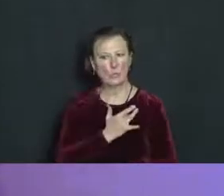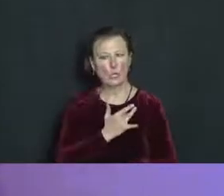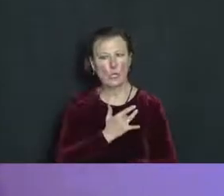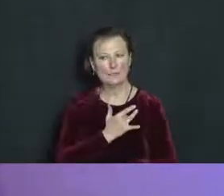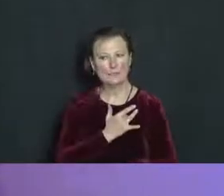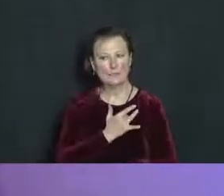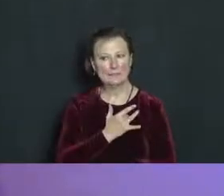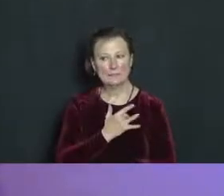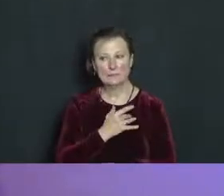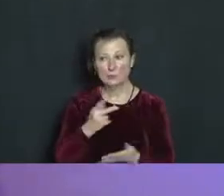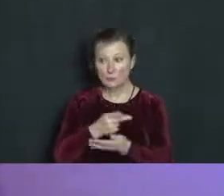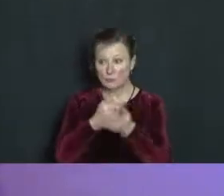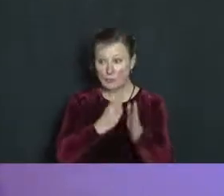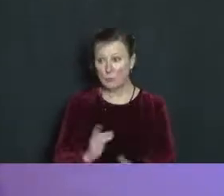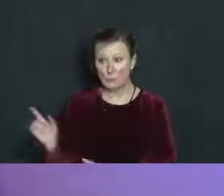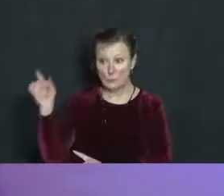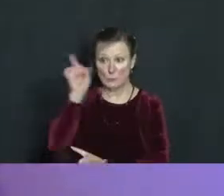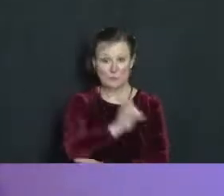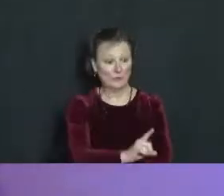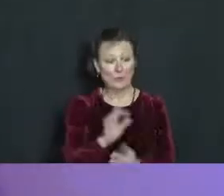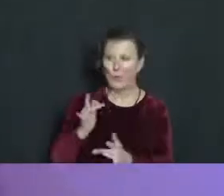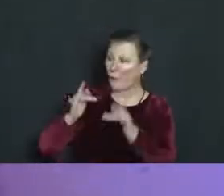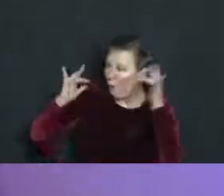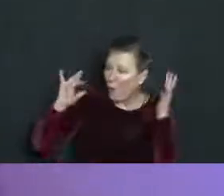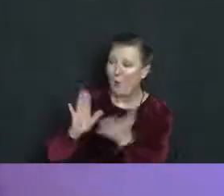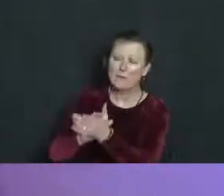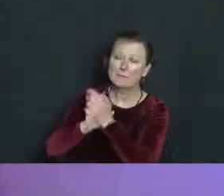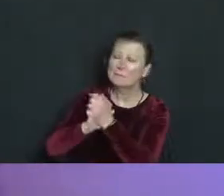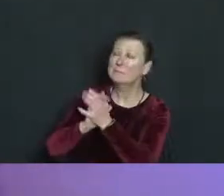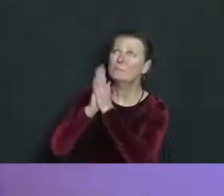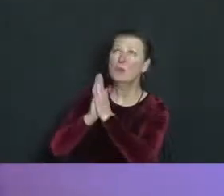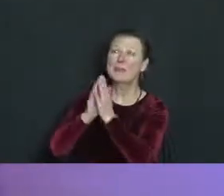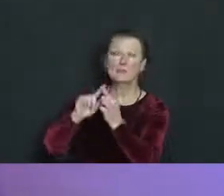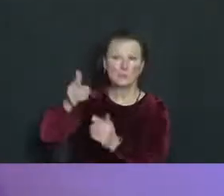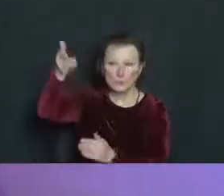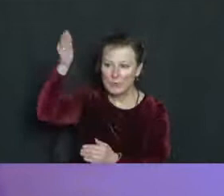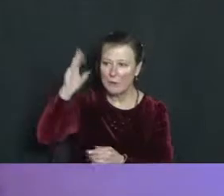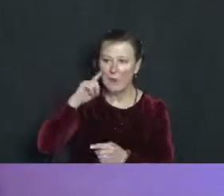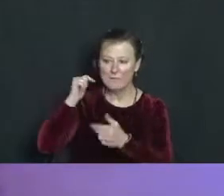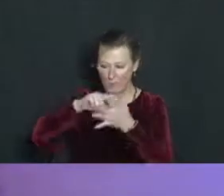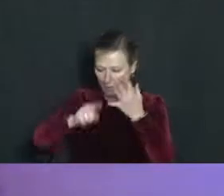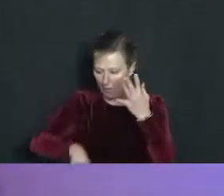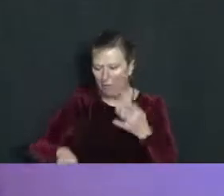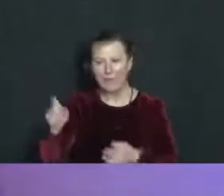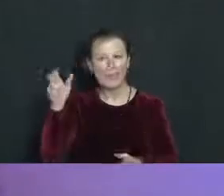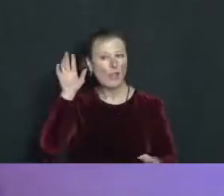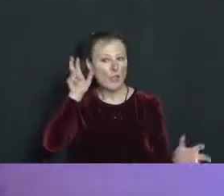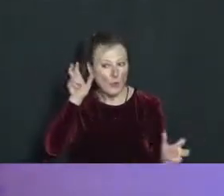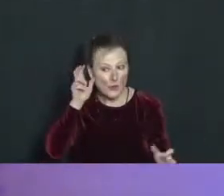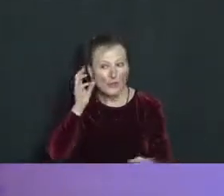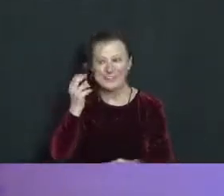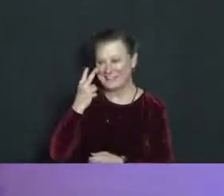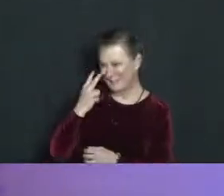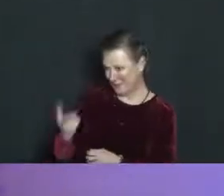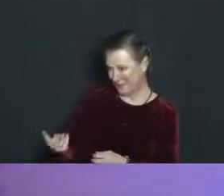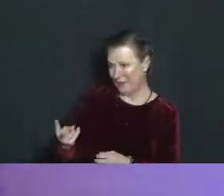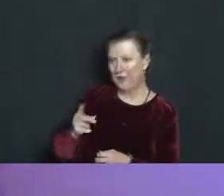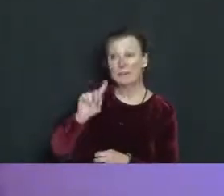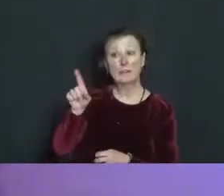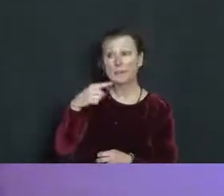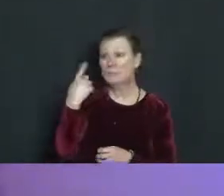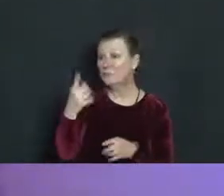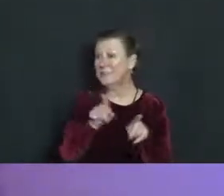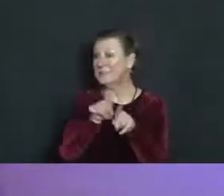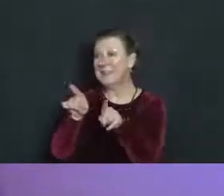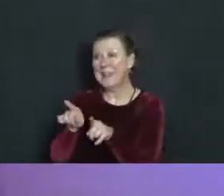The shepherds returned, glorifying and praising God for all of the things they had heard and seen, which were just as